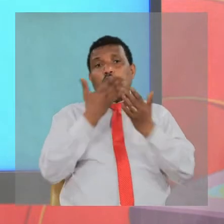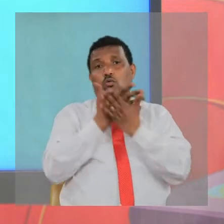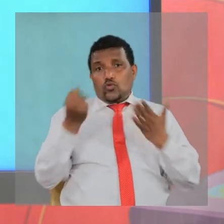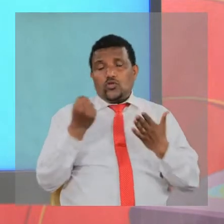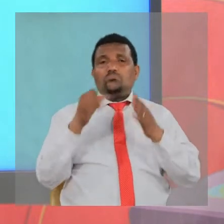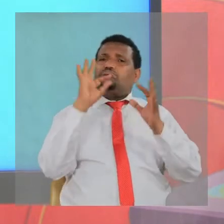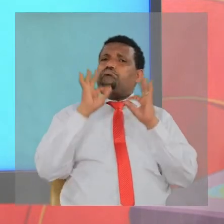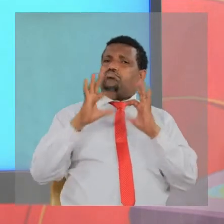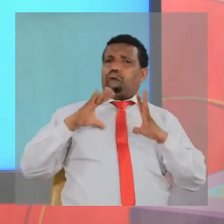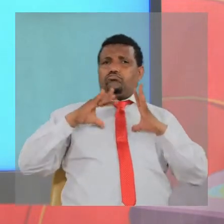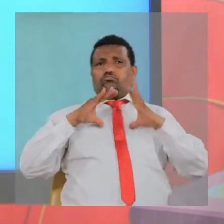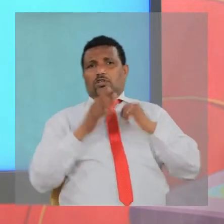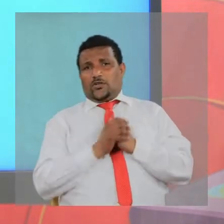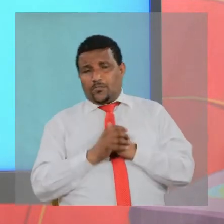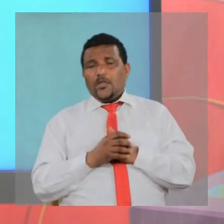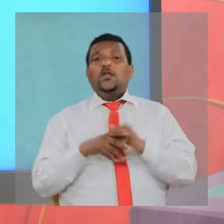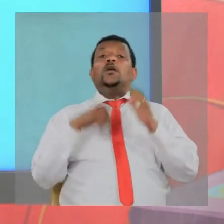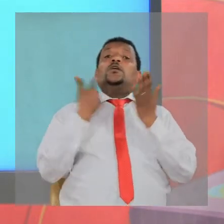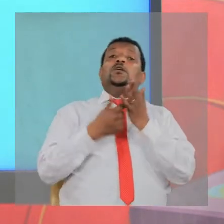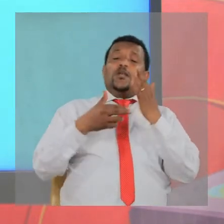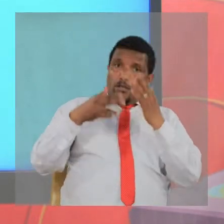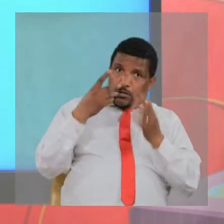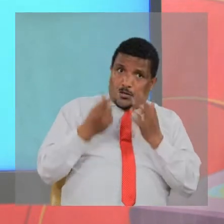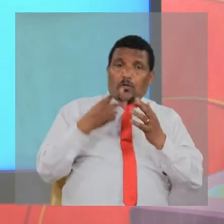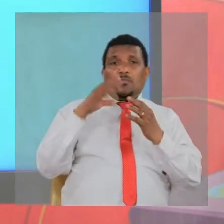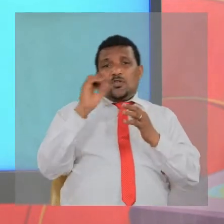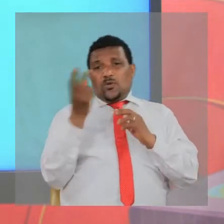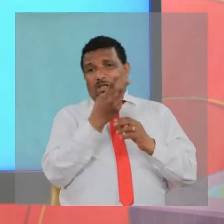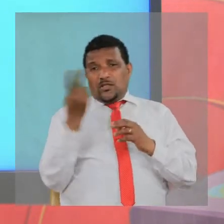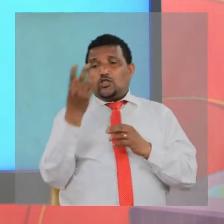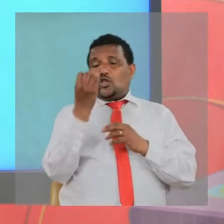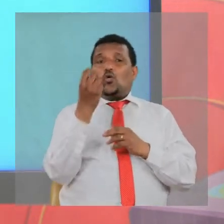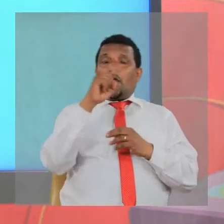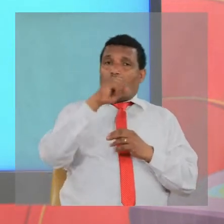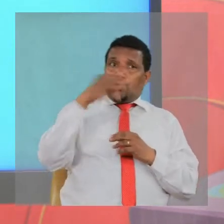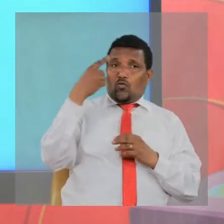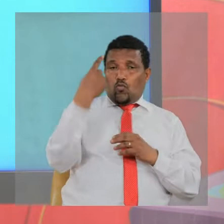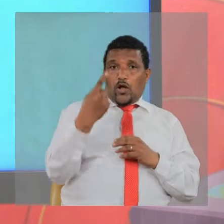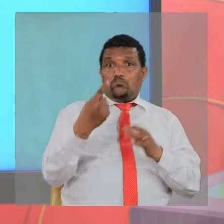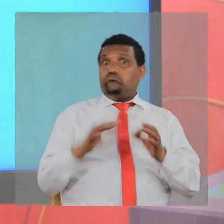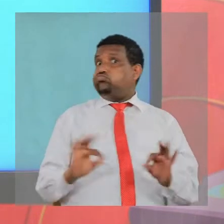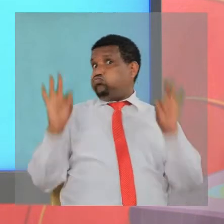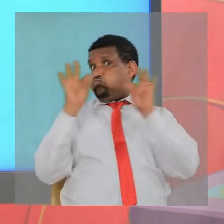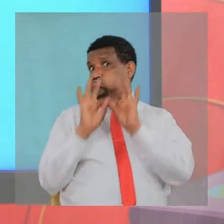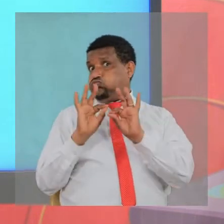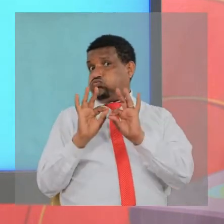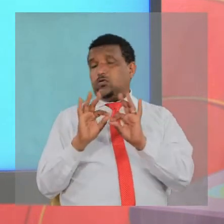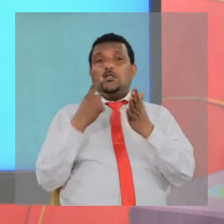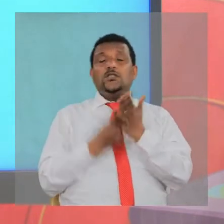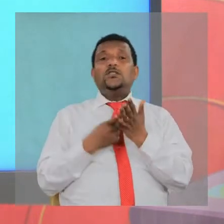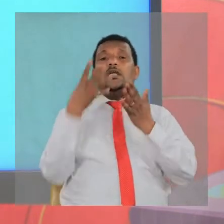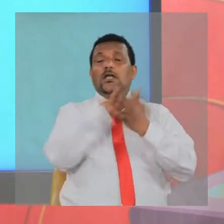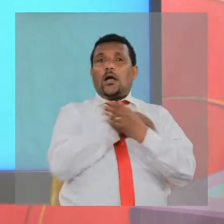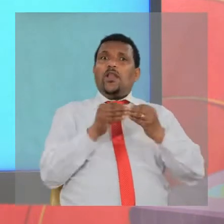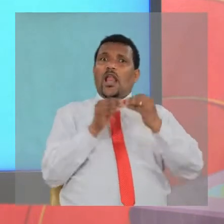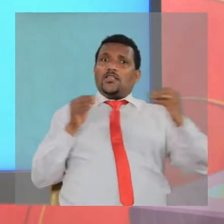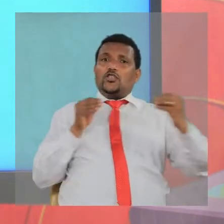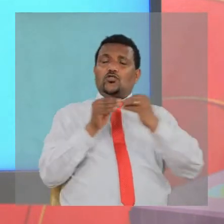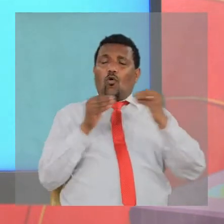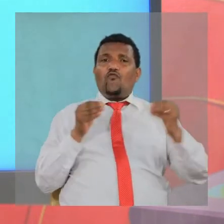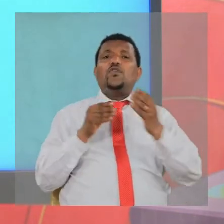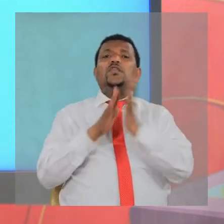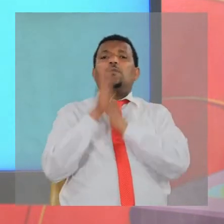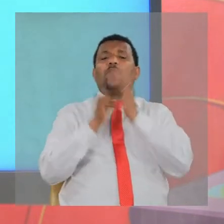is luxury. And if it relies between 0 and 1, the good is necessity. The income elasticity of